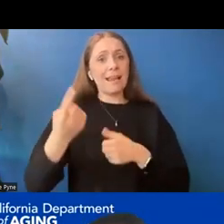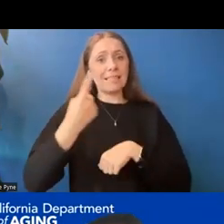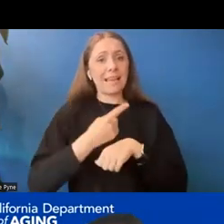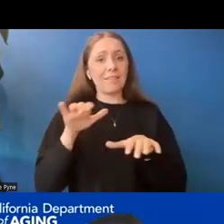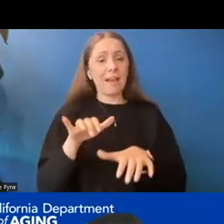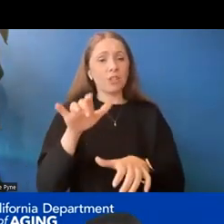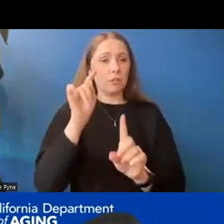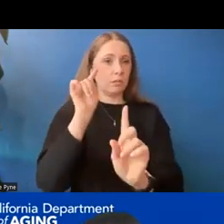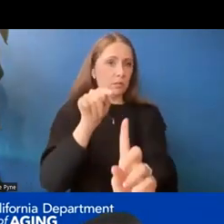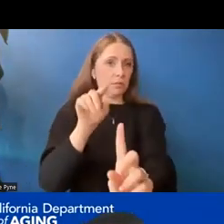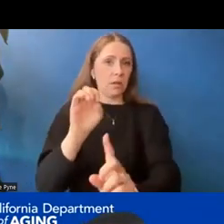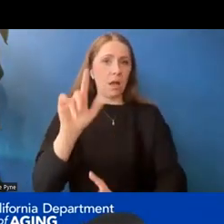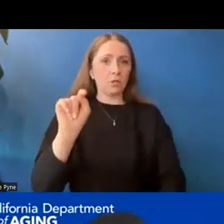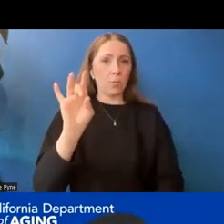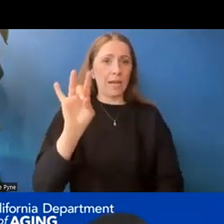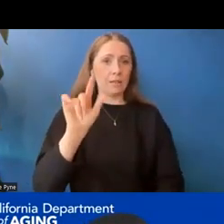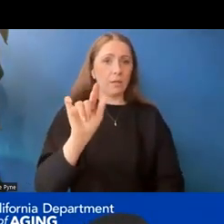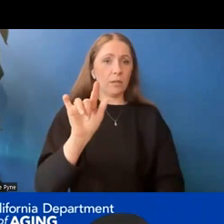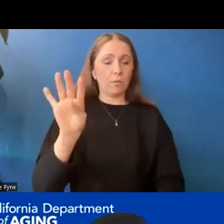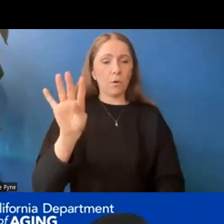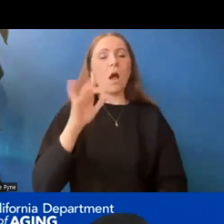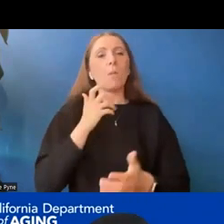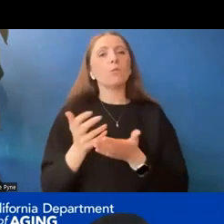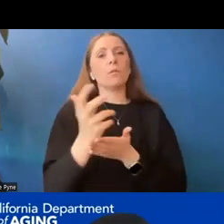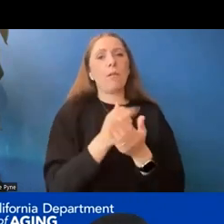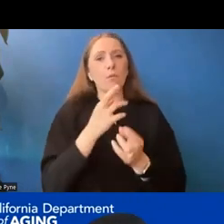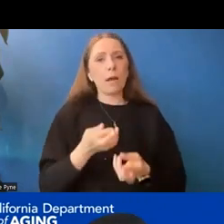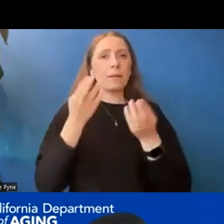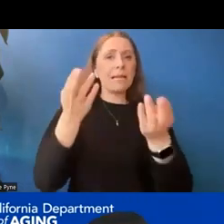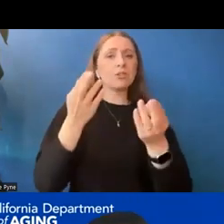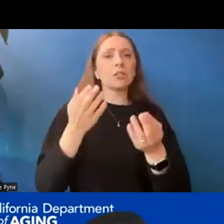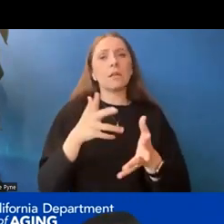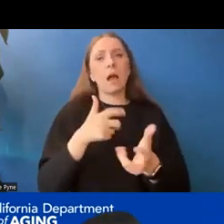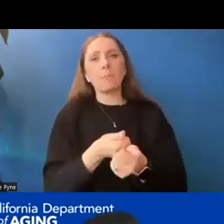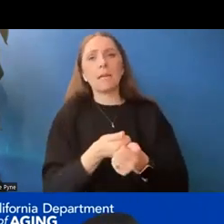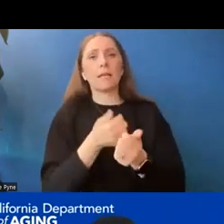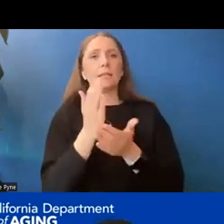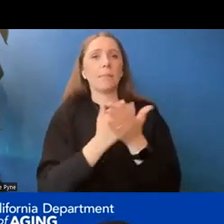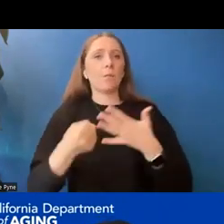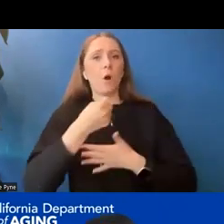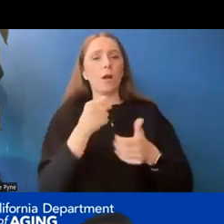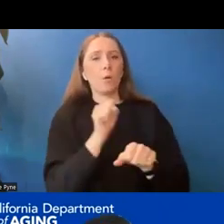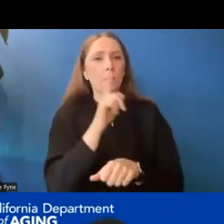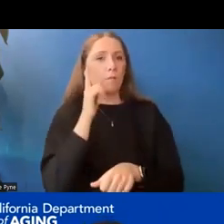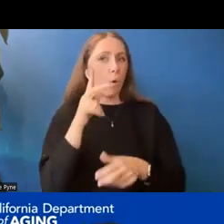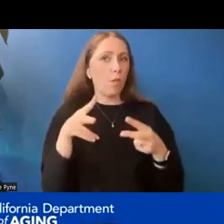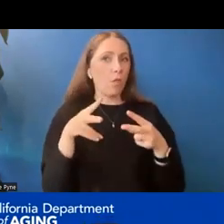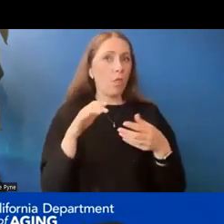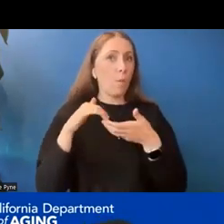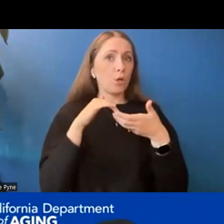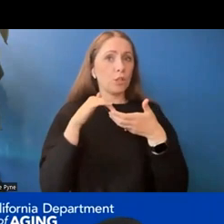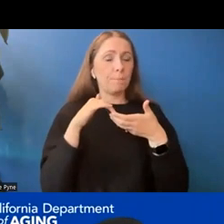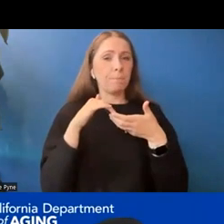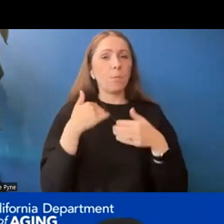purpose of this day of action, similar, is to gather recommendations and provide updates on some of the priority work of the partnership. And so we have 3 partnership